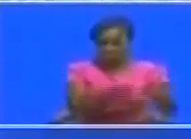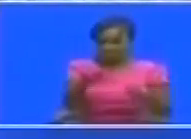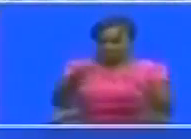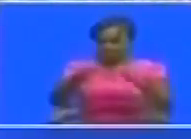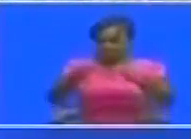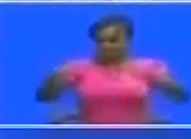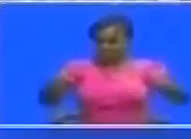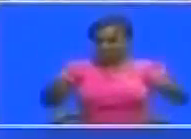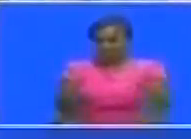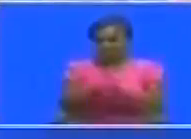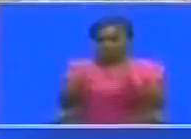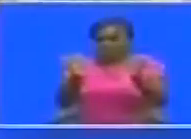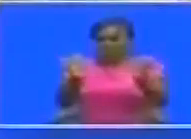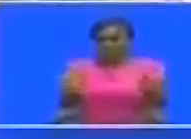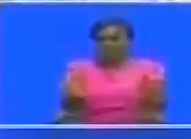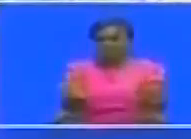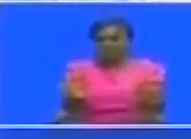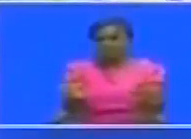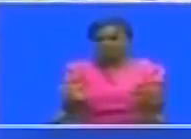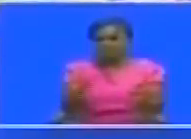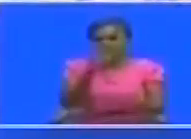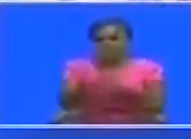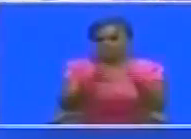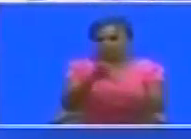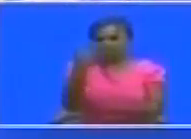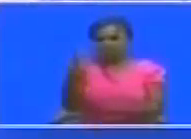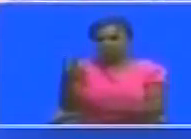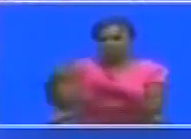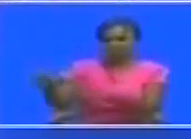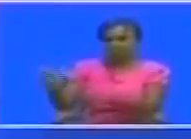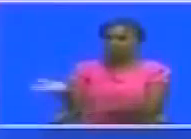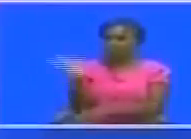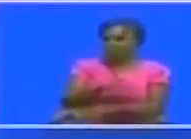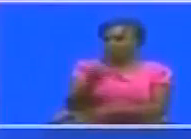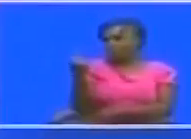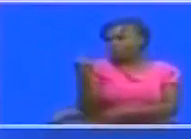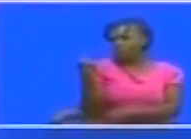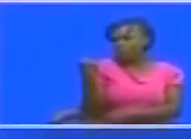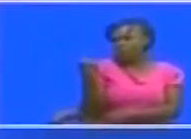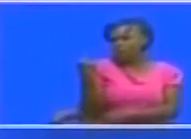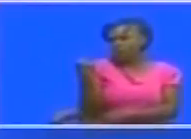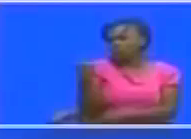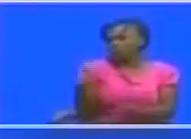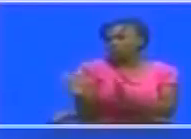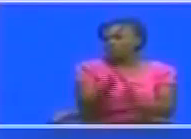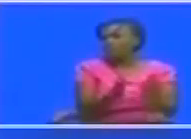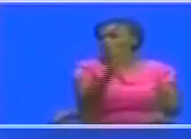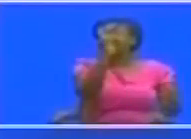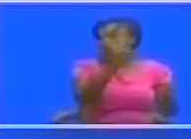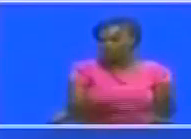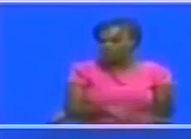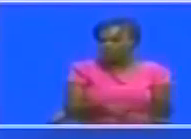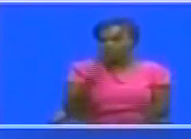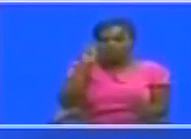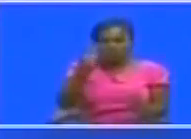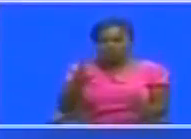fallout saw General Sejjusa exiled in the UK for 2 years until he returned recently. His plan? To see the